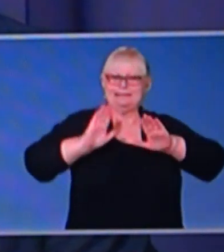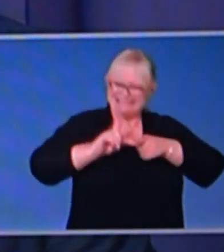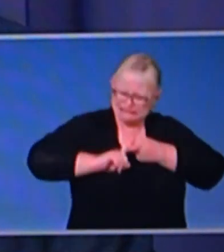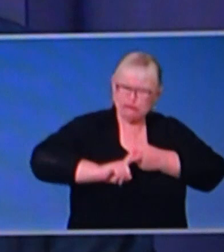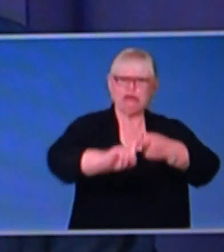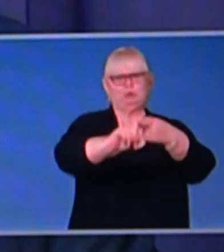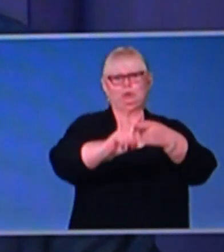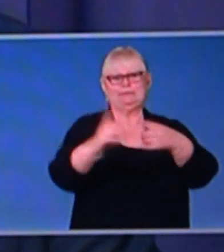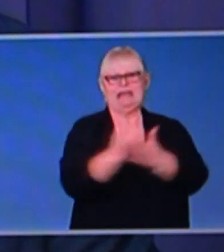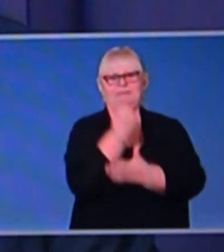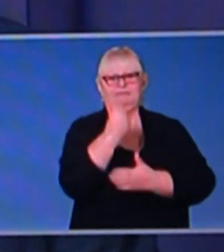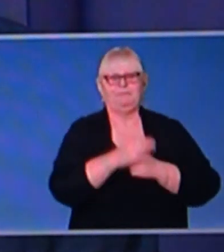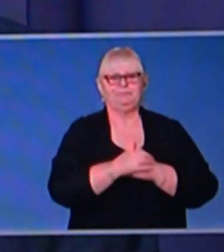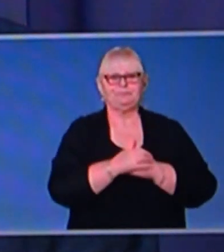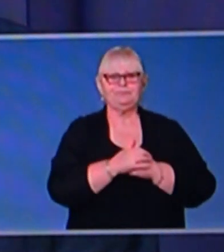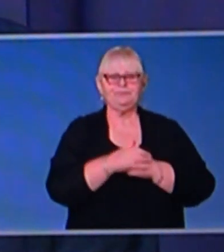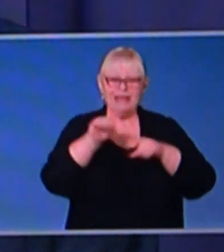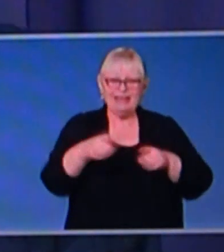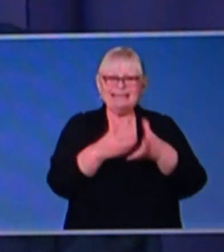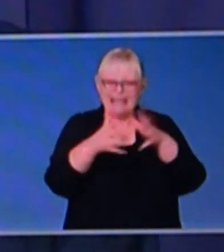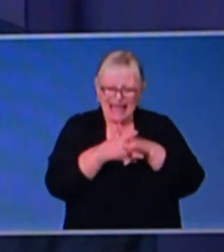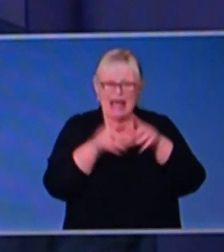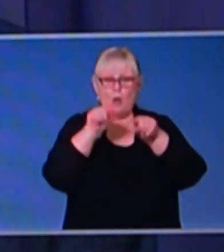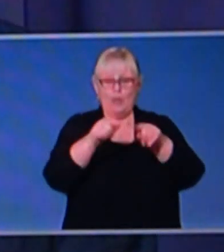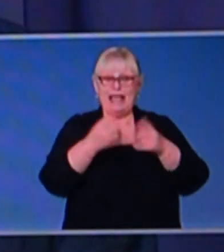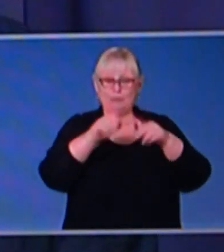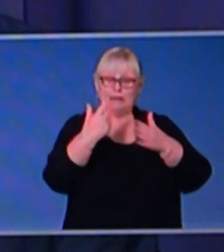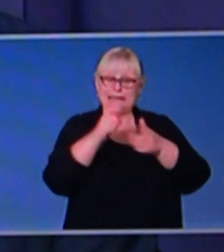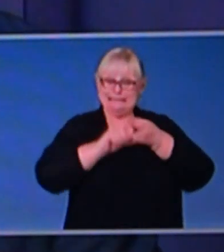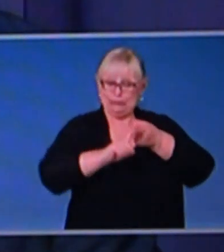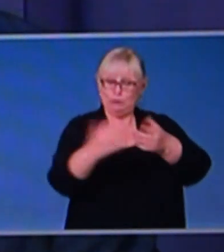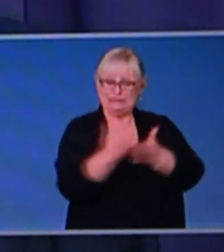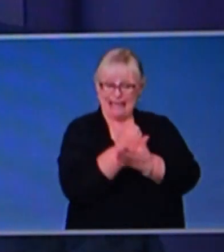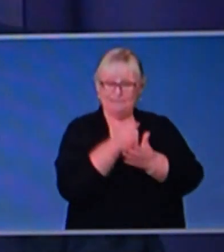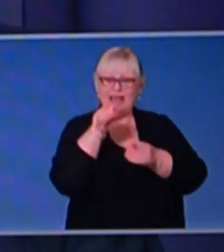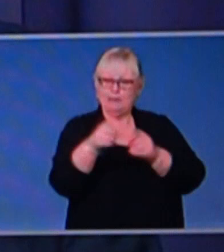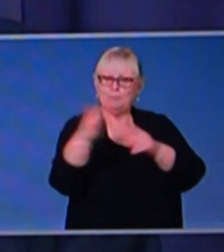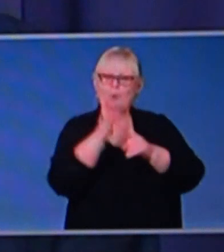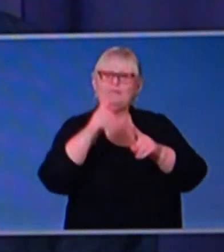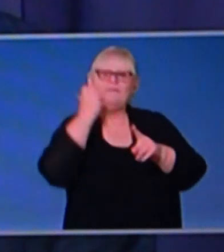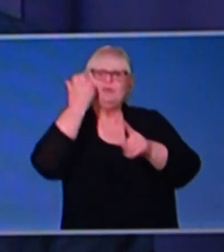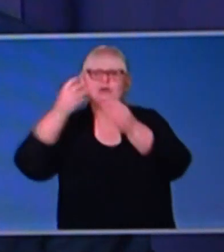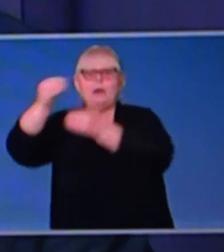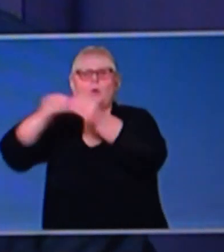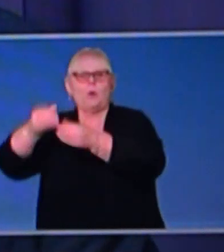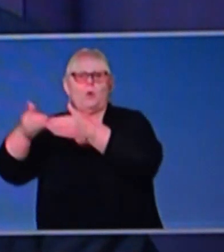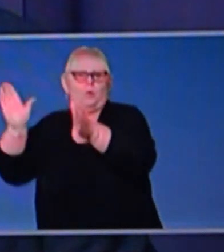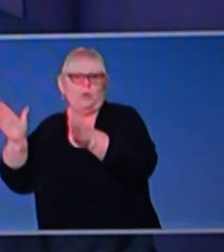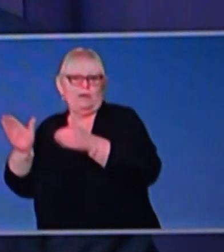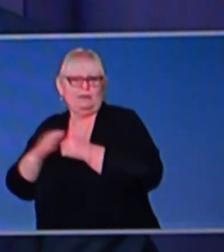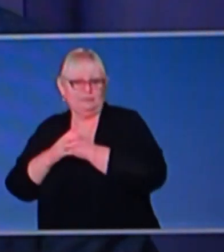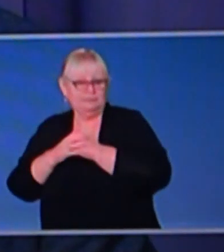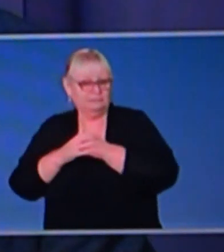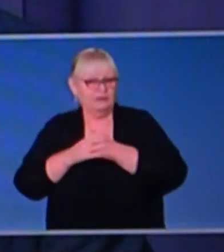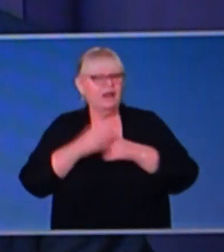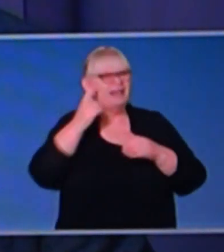protections are the key to that economic unlocking into the future. Because otherwise, you simply, as I think the